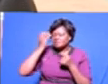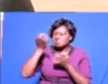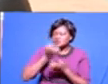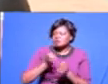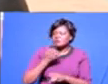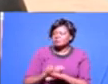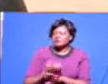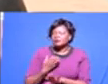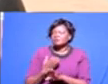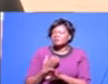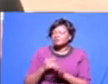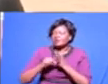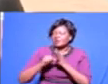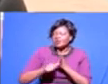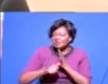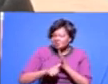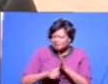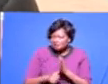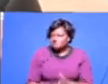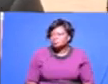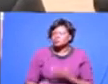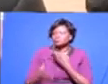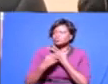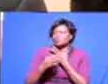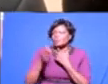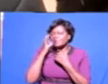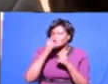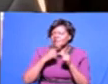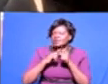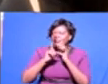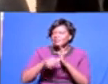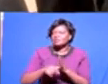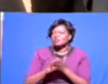emulate President Kibaki. Over the years, we became really good friends.